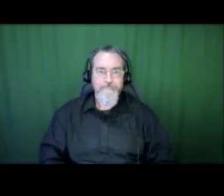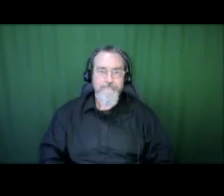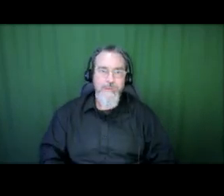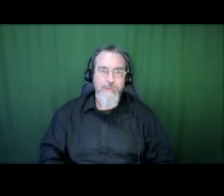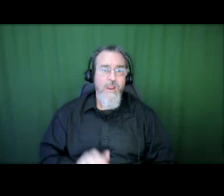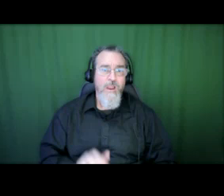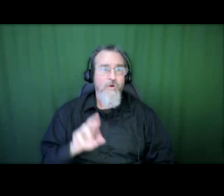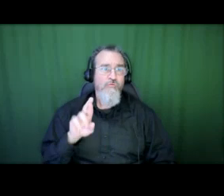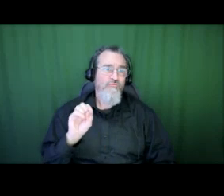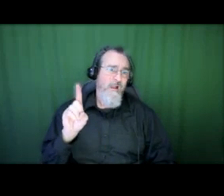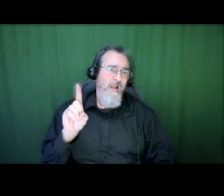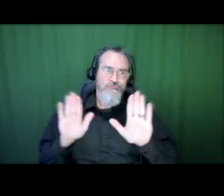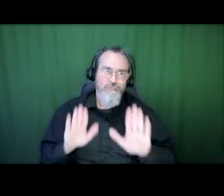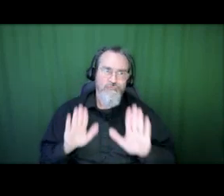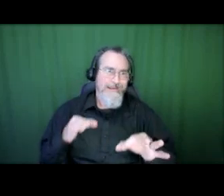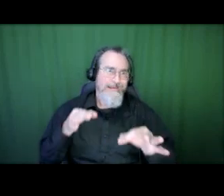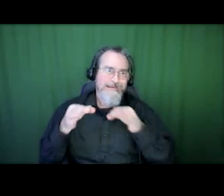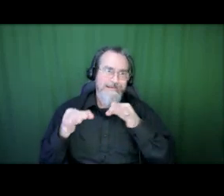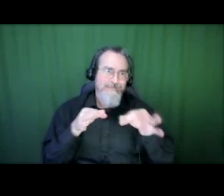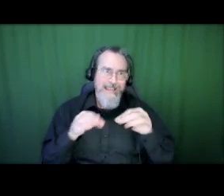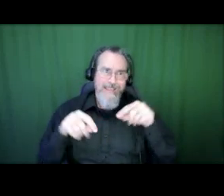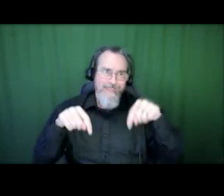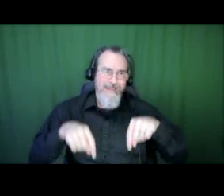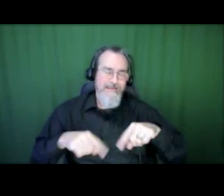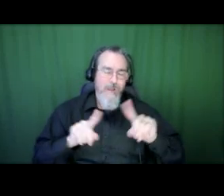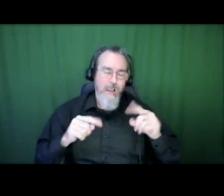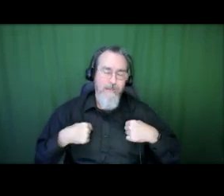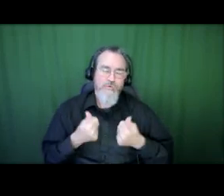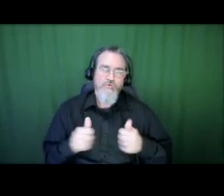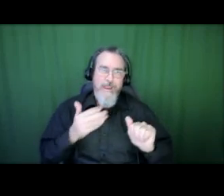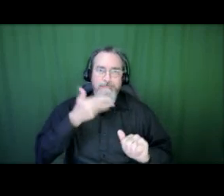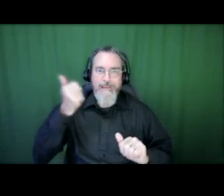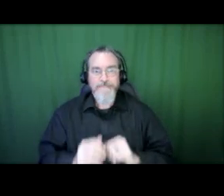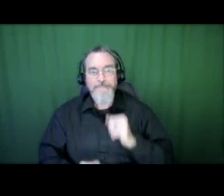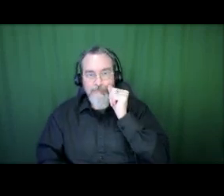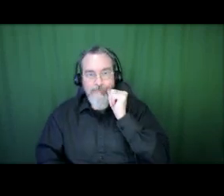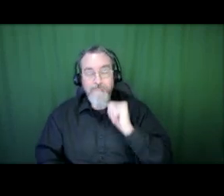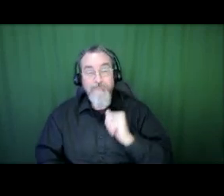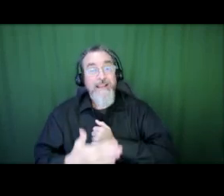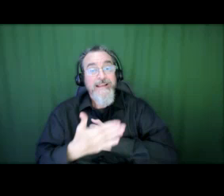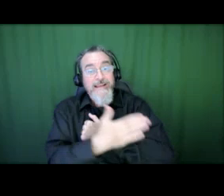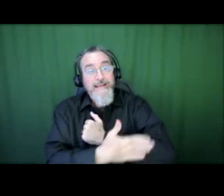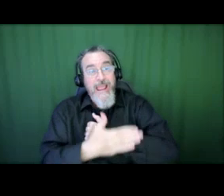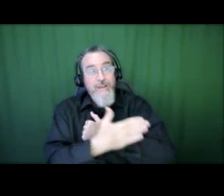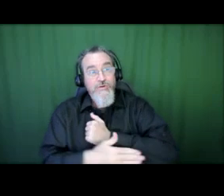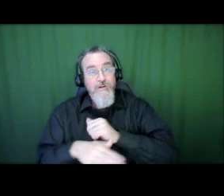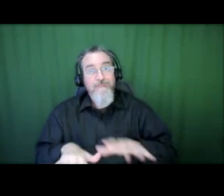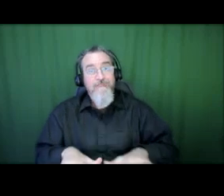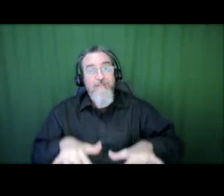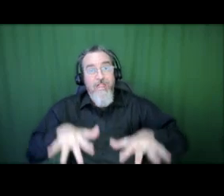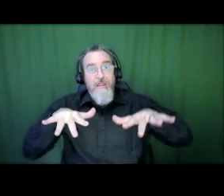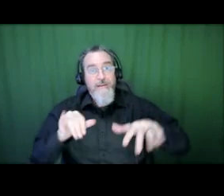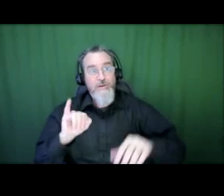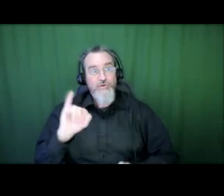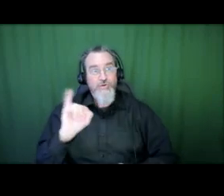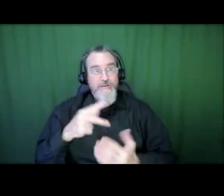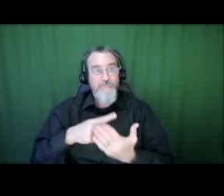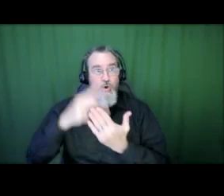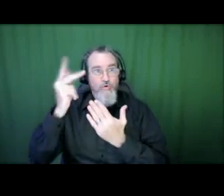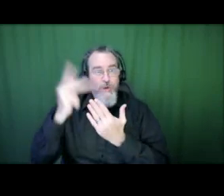best shot. The National Flood Insurance Protection Program, the rates started to rise